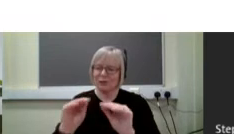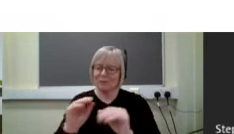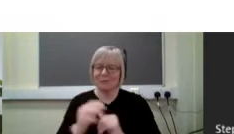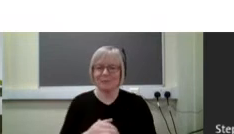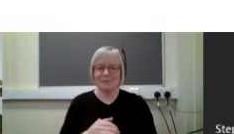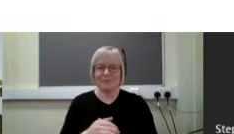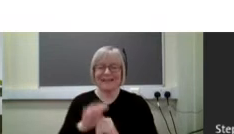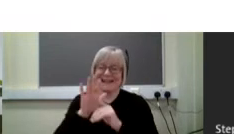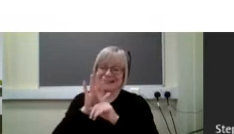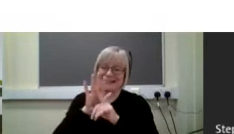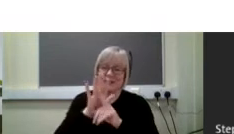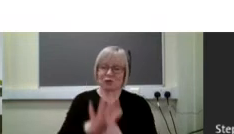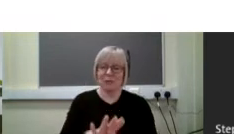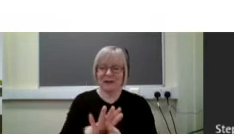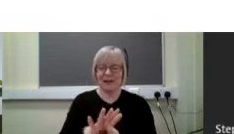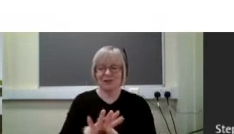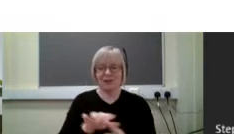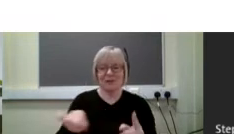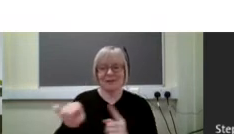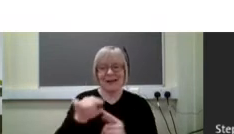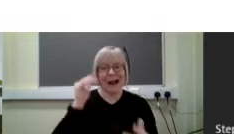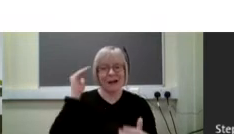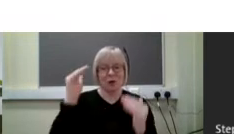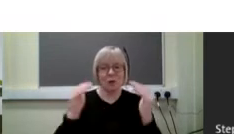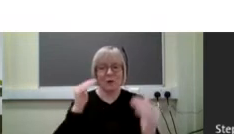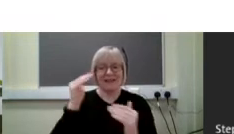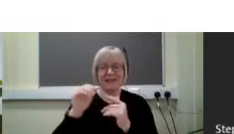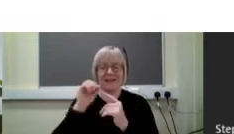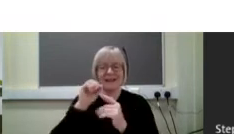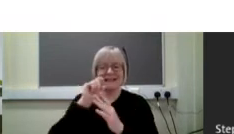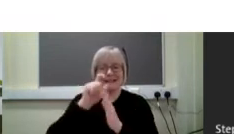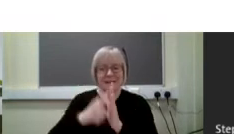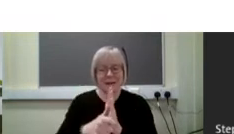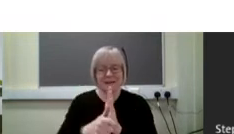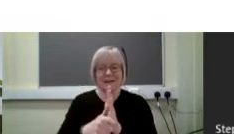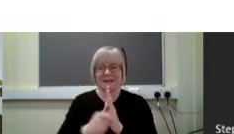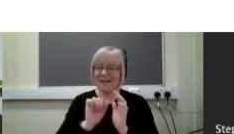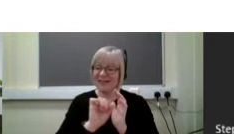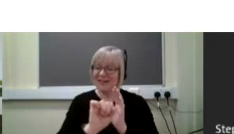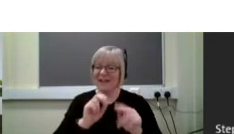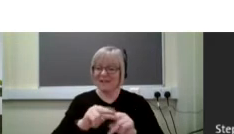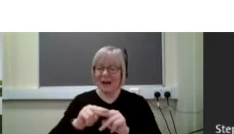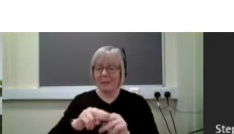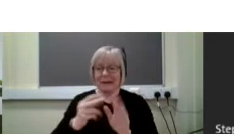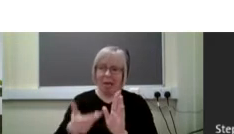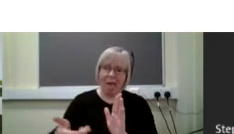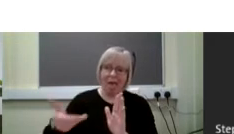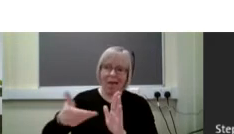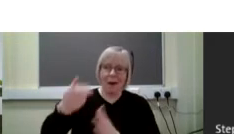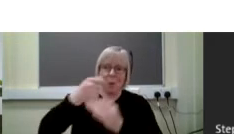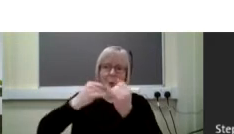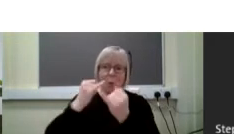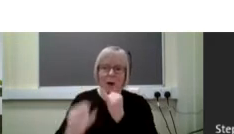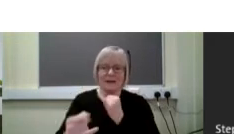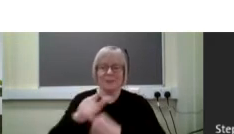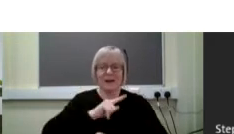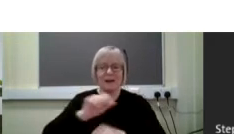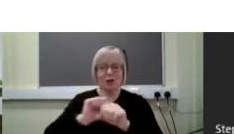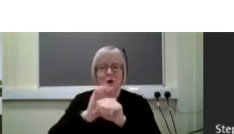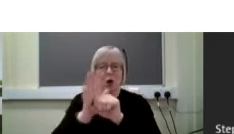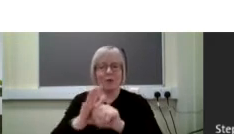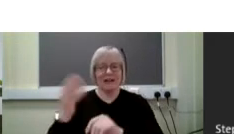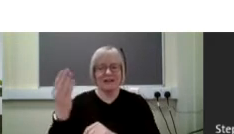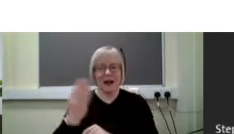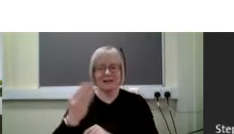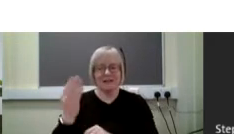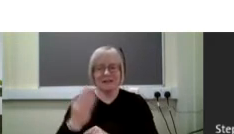Discrimination against adults with disabilities and their families has been exacerbated by COVID-19 and highlights the need to